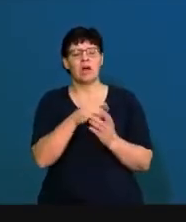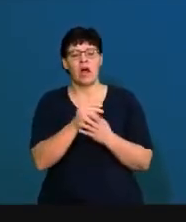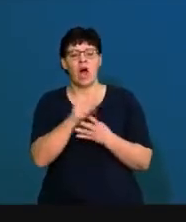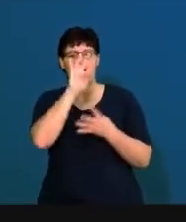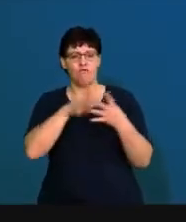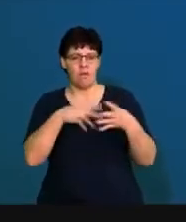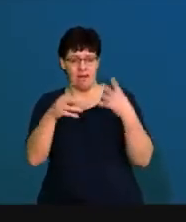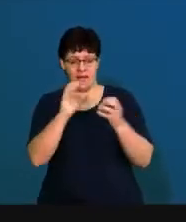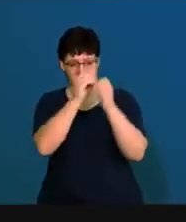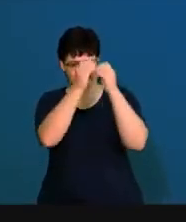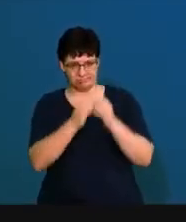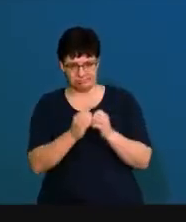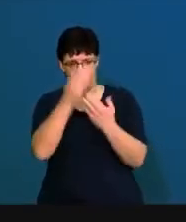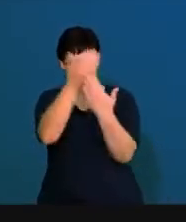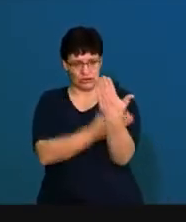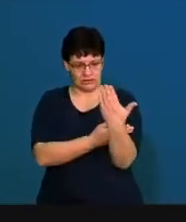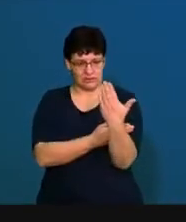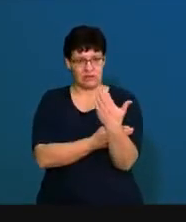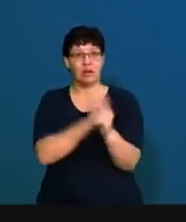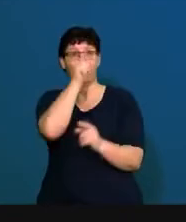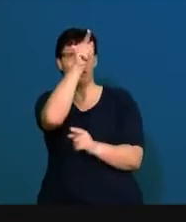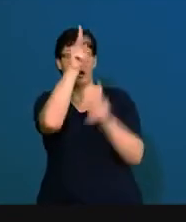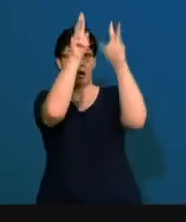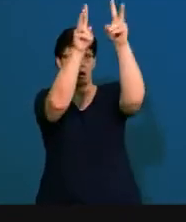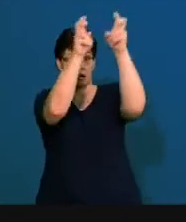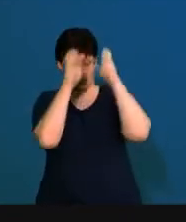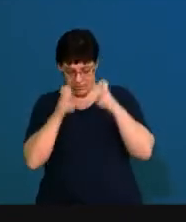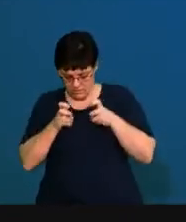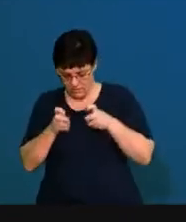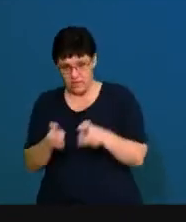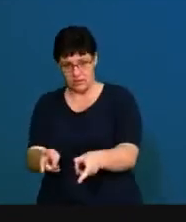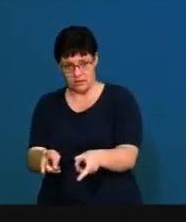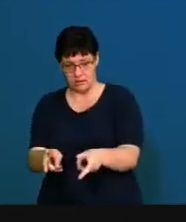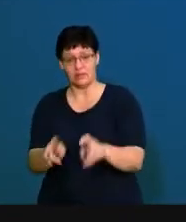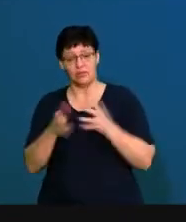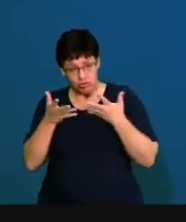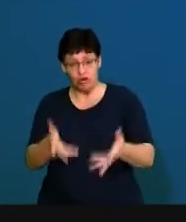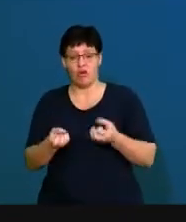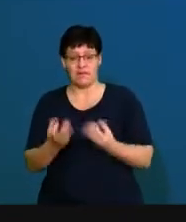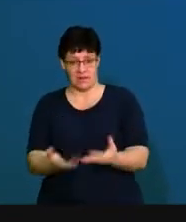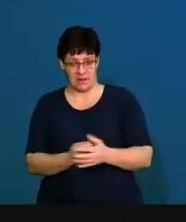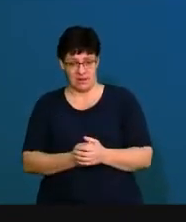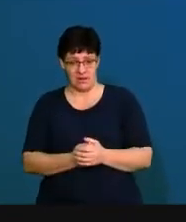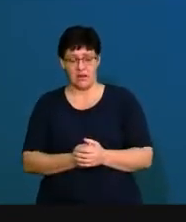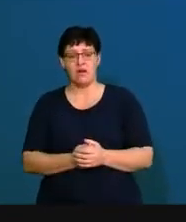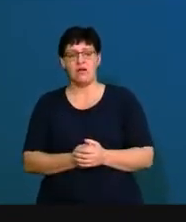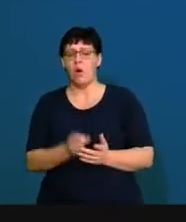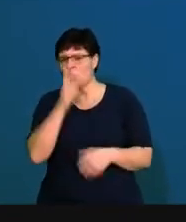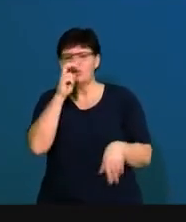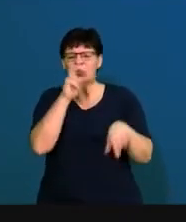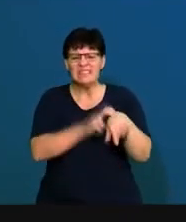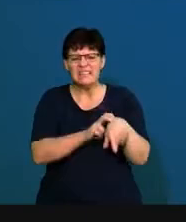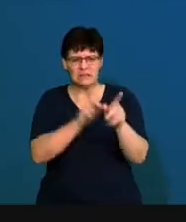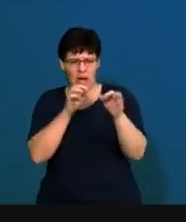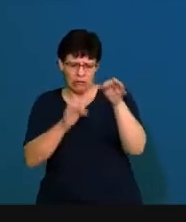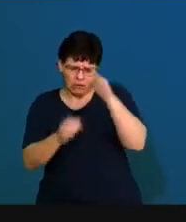the formula sheet, okay? You need to copy the formula as it is given. We've also mentioned that there's no